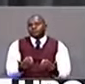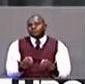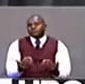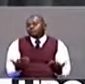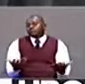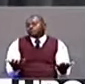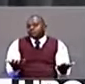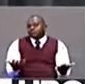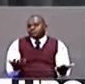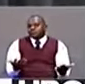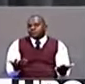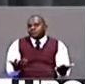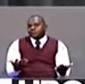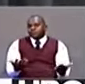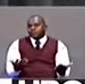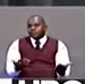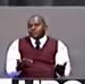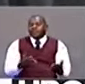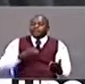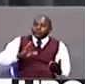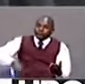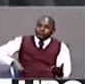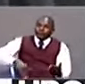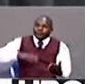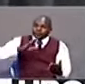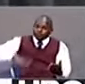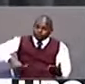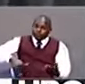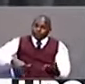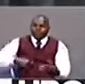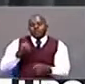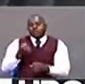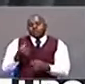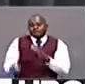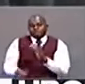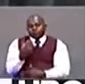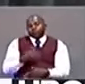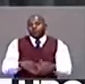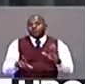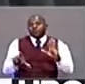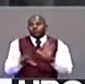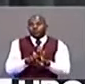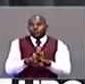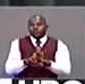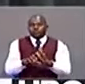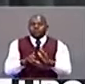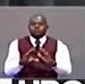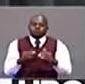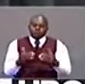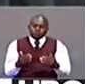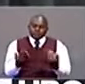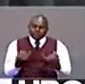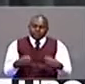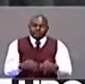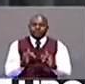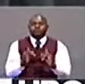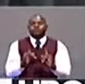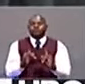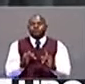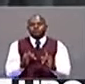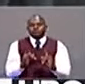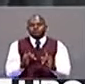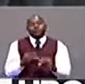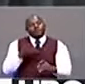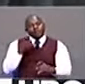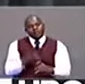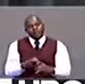can easily get derailed, and operation of the bill, enforcement of the bill, implementation will be made